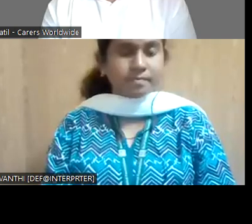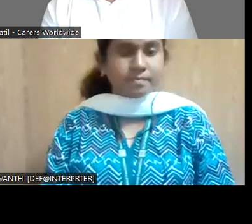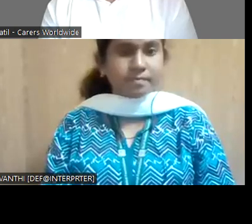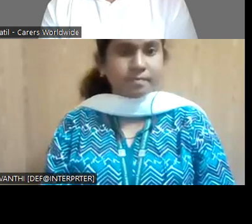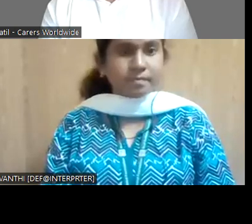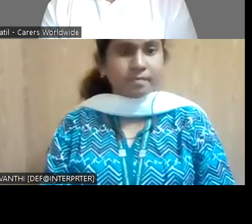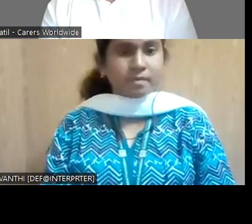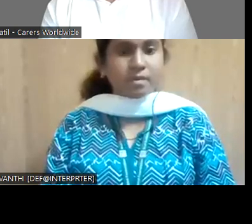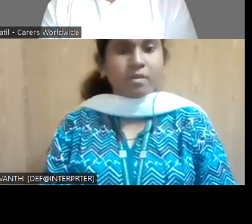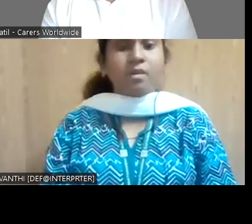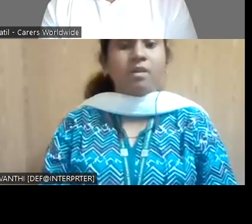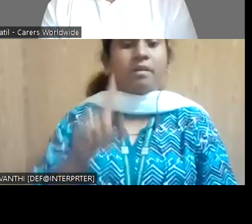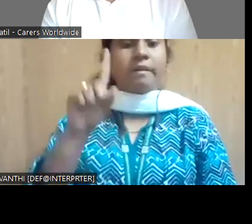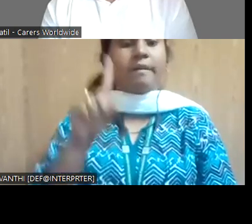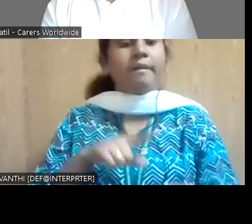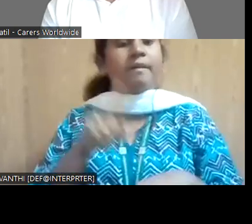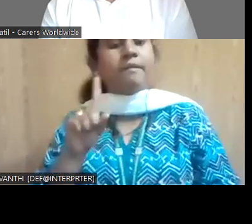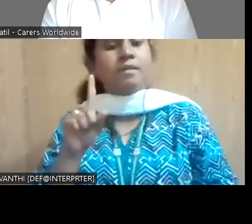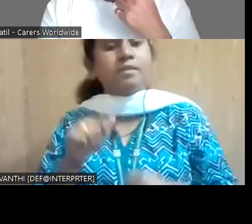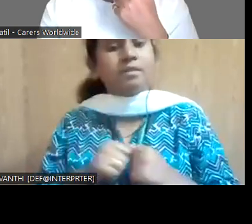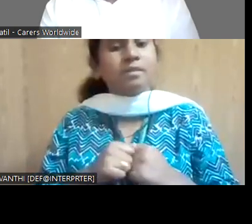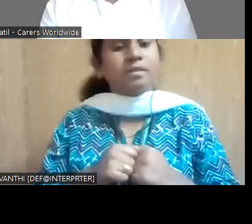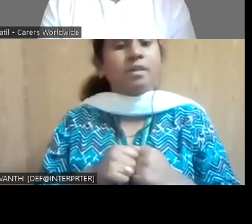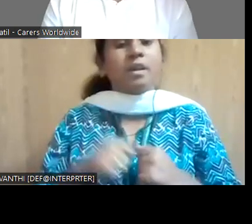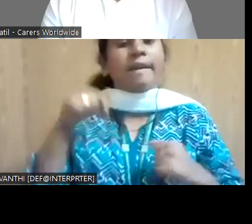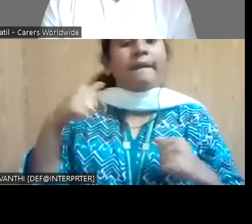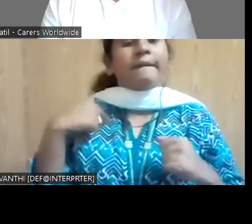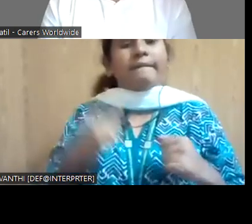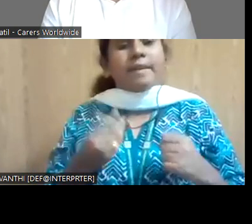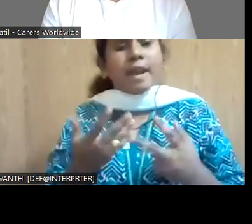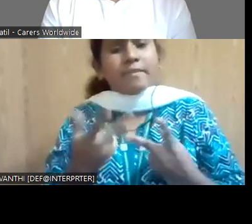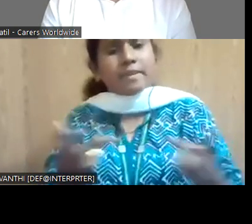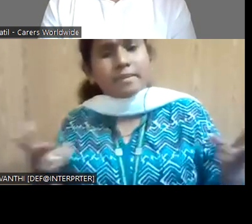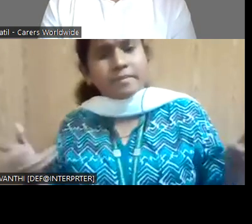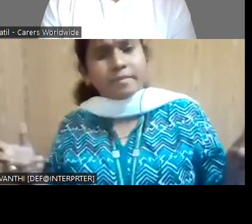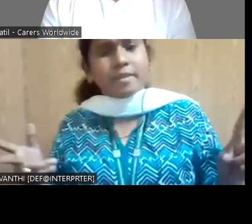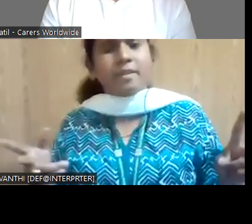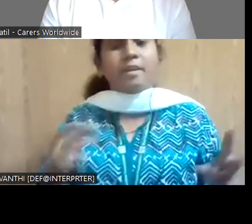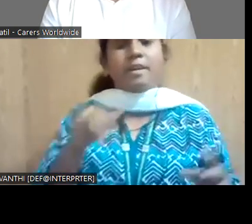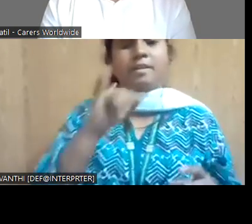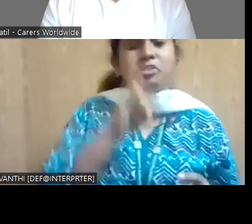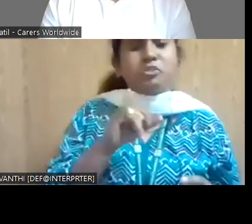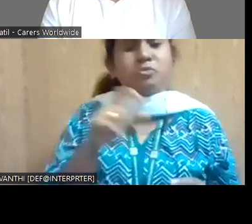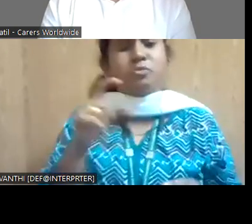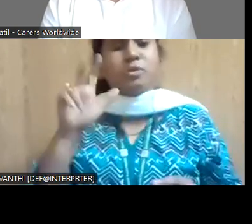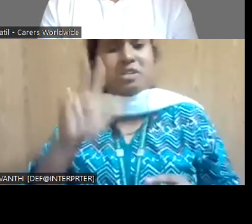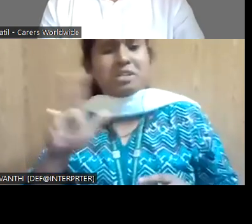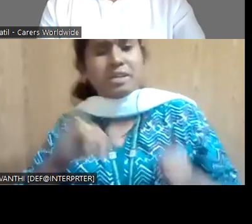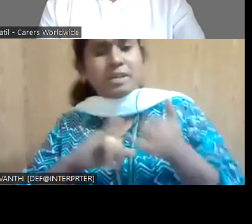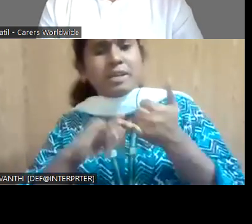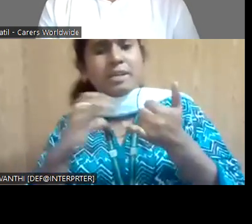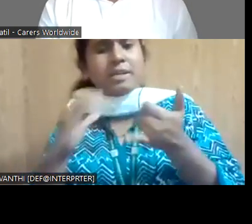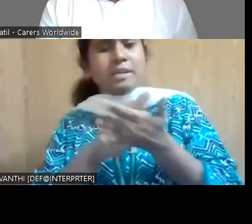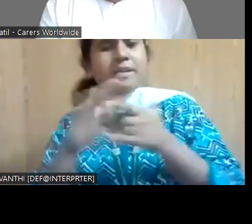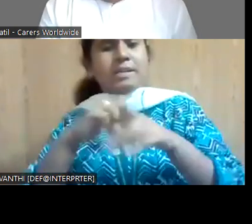Ma'am, one thing, from the National Trust, we have a different kind of provisions. There are 6 to 8 schemes. 2 schemes are merged.